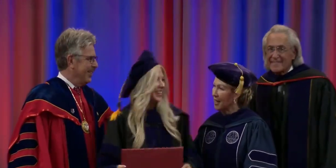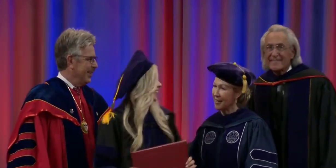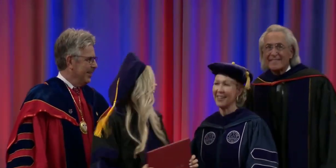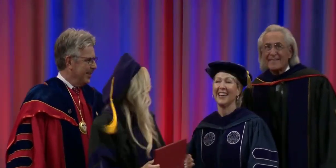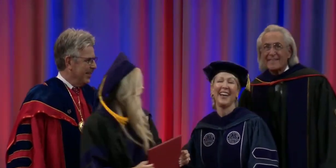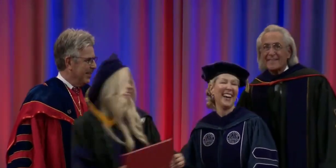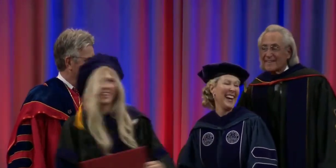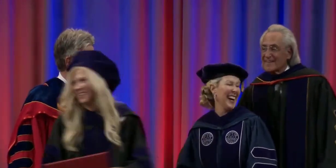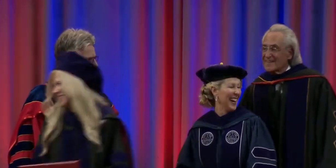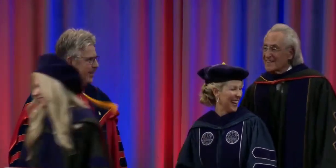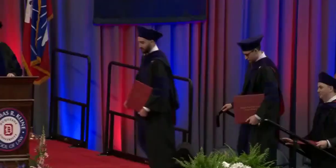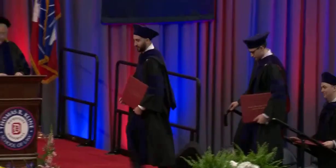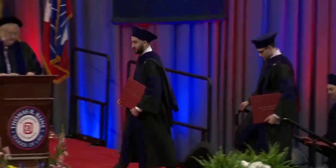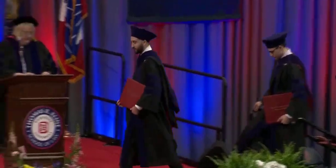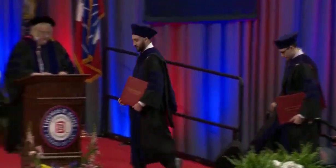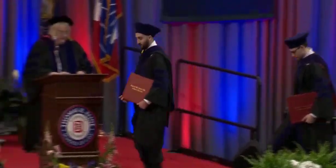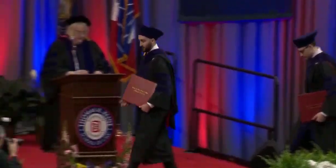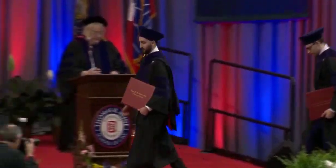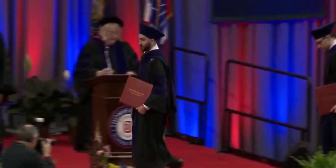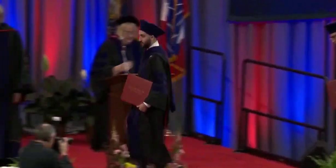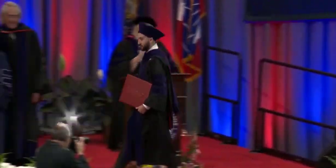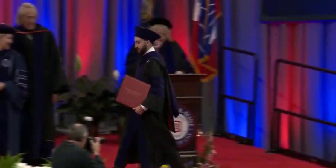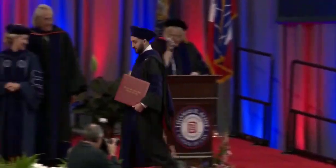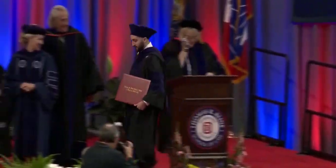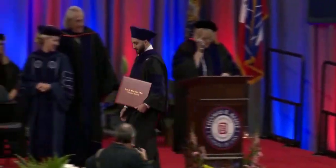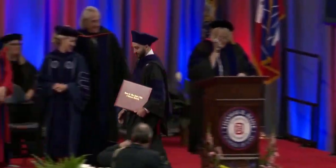Jonathan P. Sion.